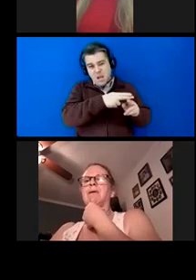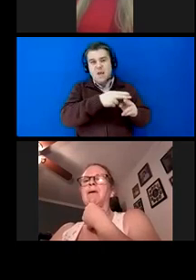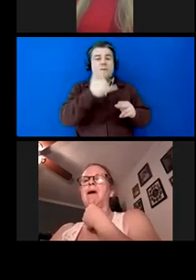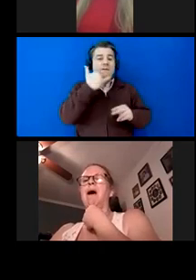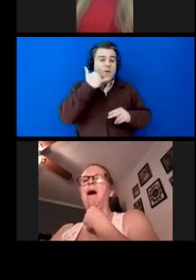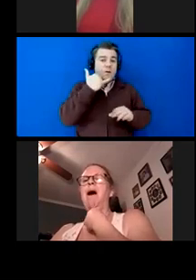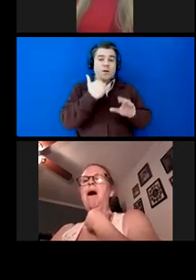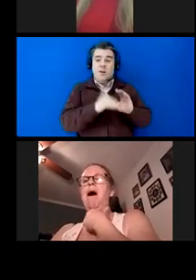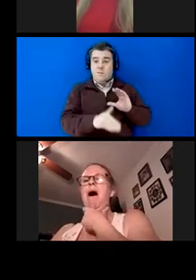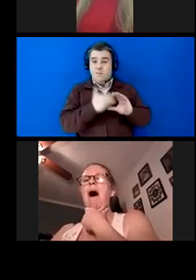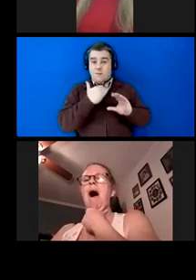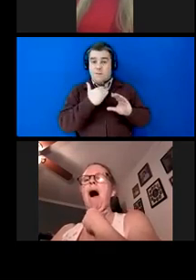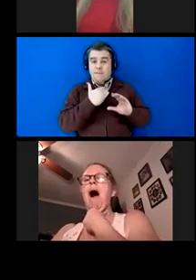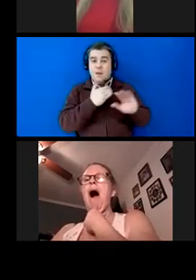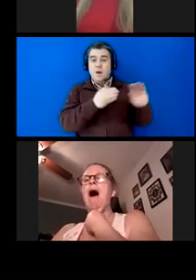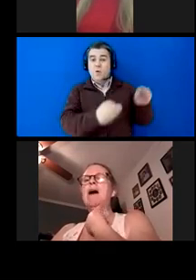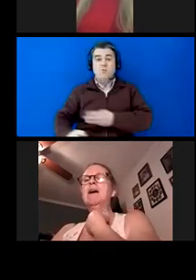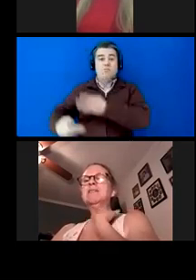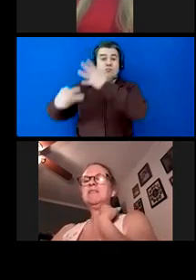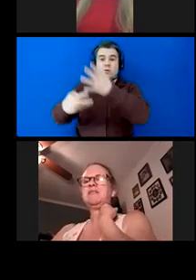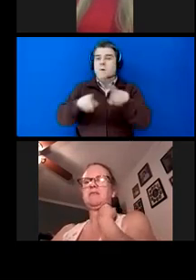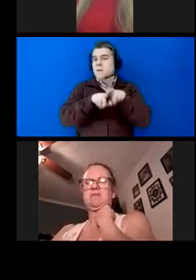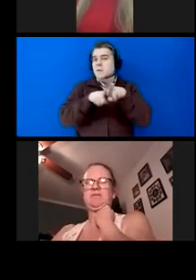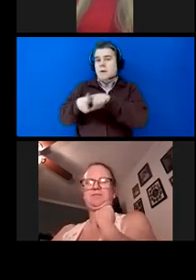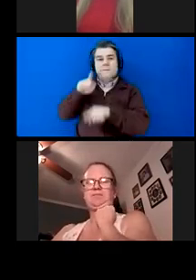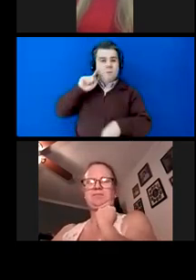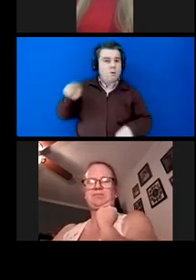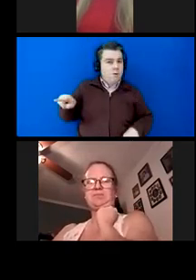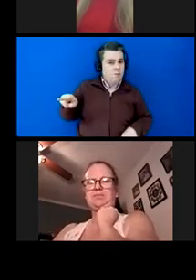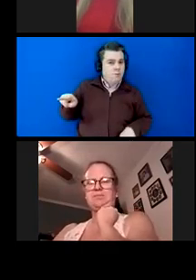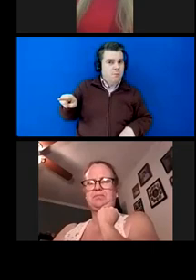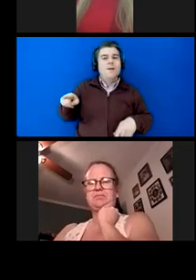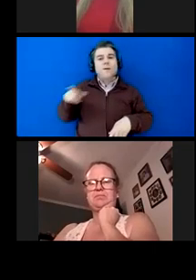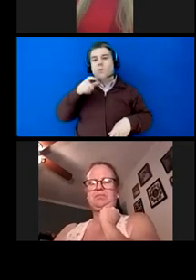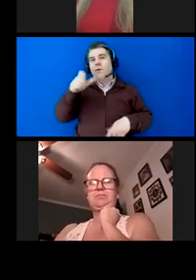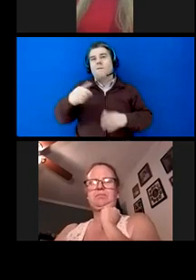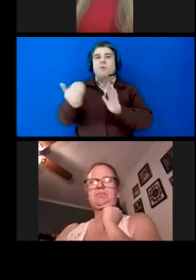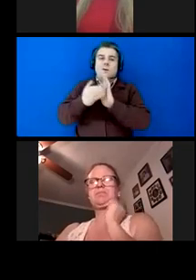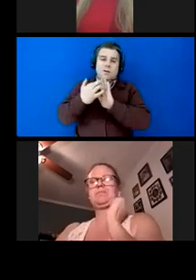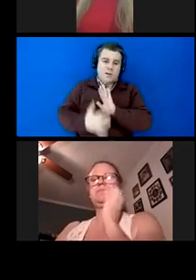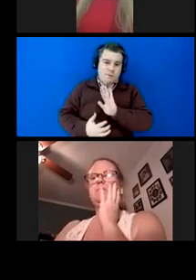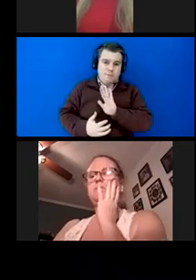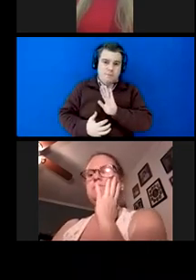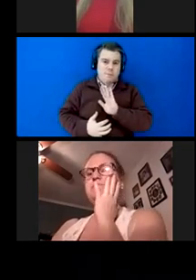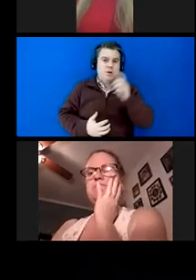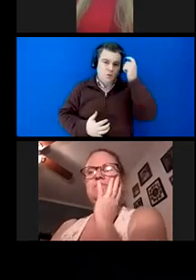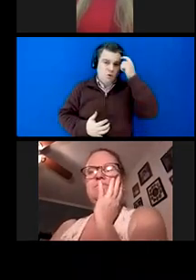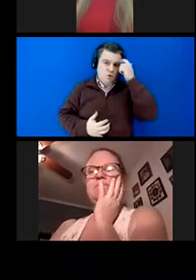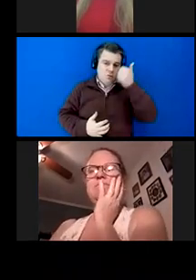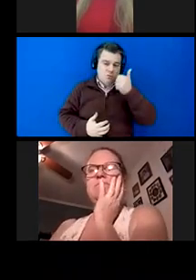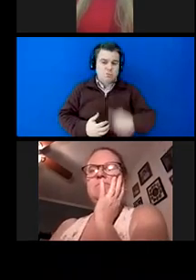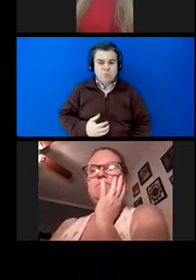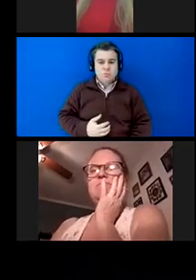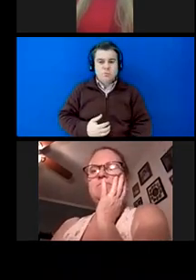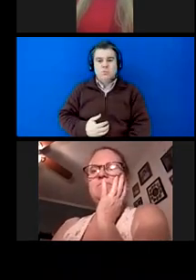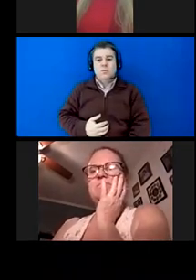email, the app will preload whatever it knows to help your prospect not have to retype it. So it's a smart app in that sense. So I'm going to go